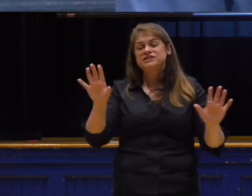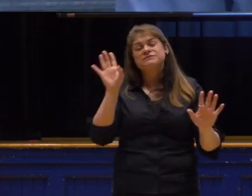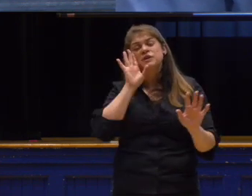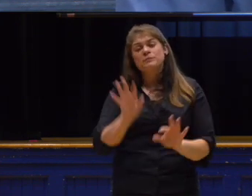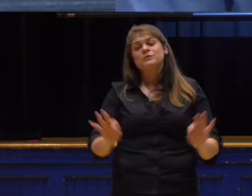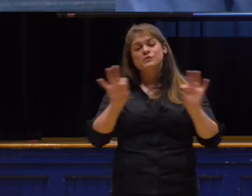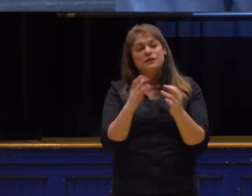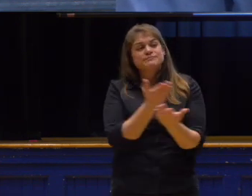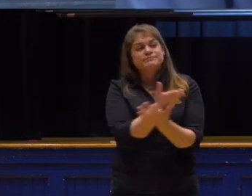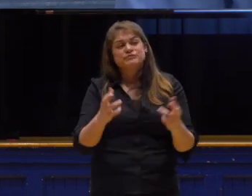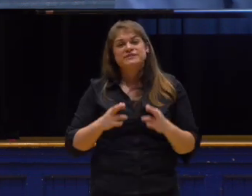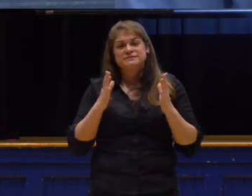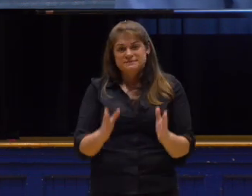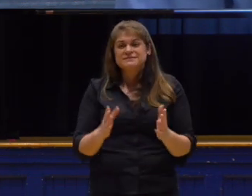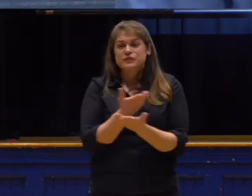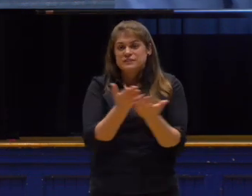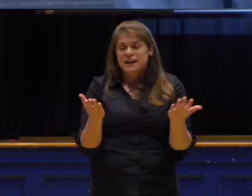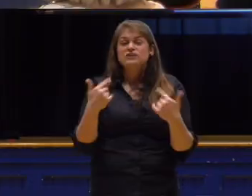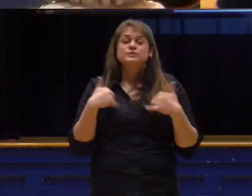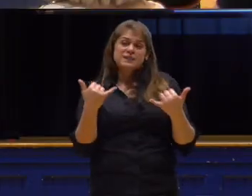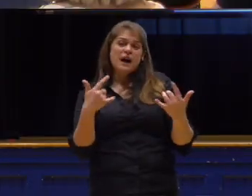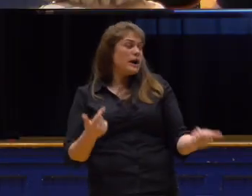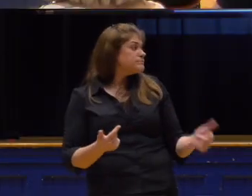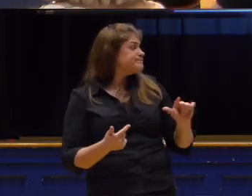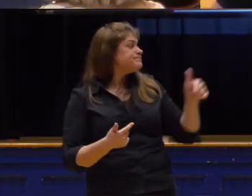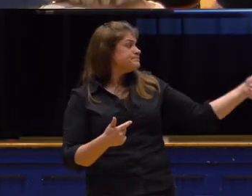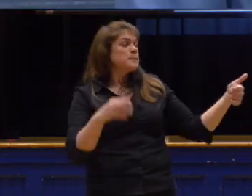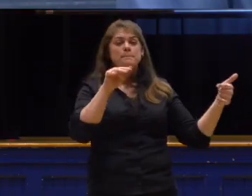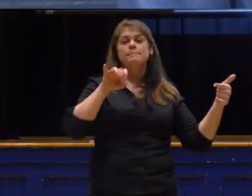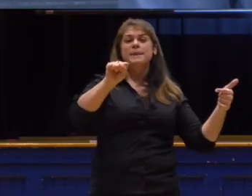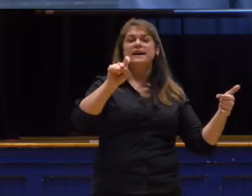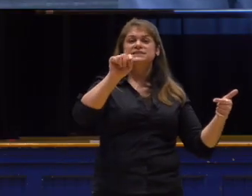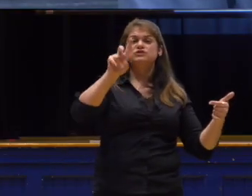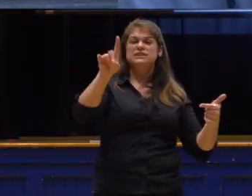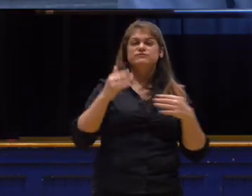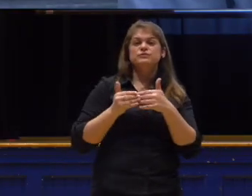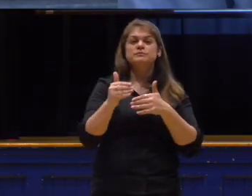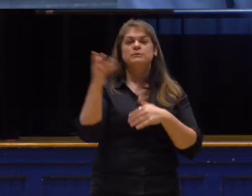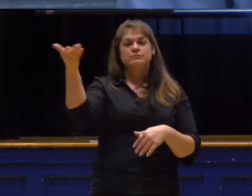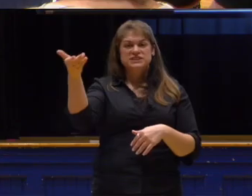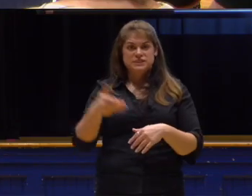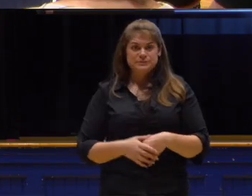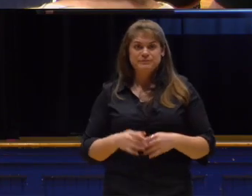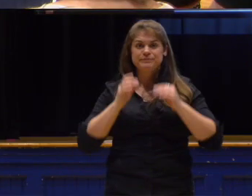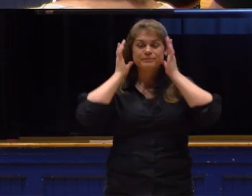worth it for all of us. So at this point, I'll turn it back to MassDOT for the remainder of the presentation.